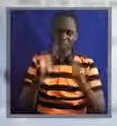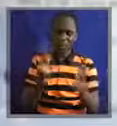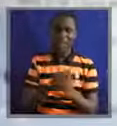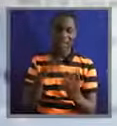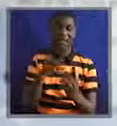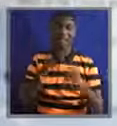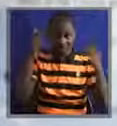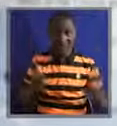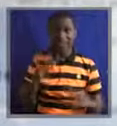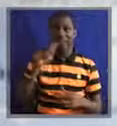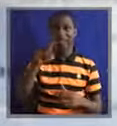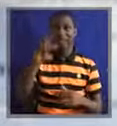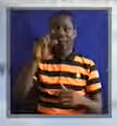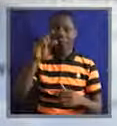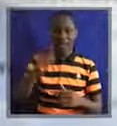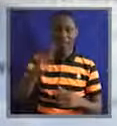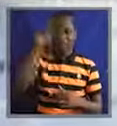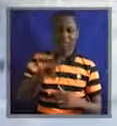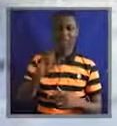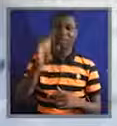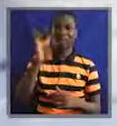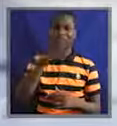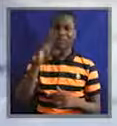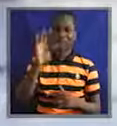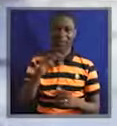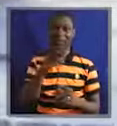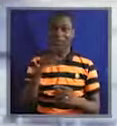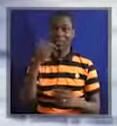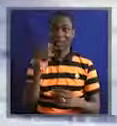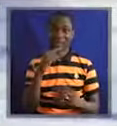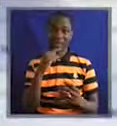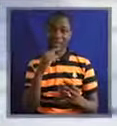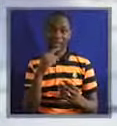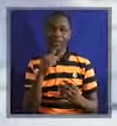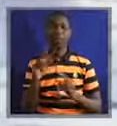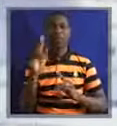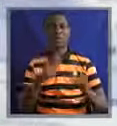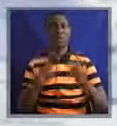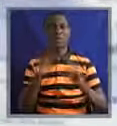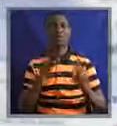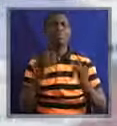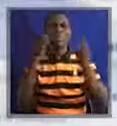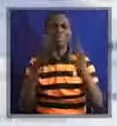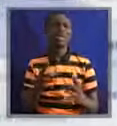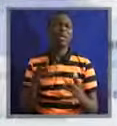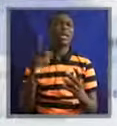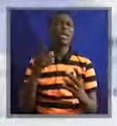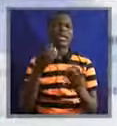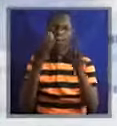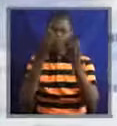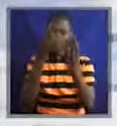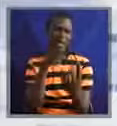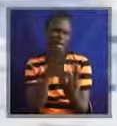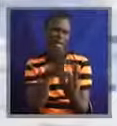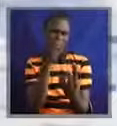9 asama oho eno no verse 10 say enipa bebre etie Simon the sorcerer